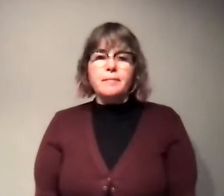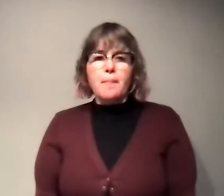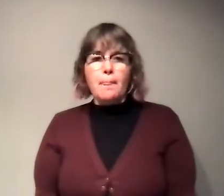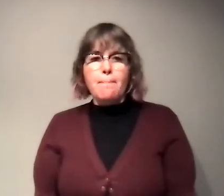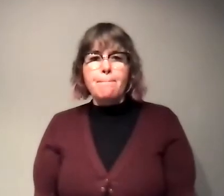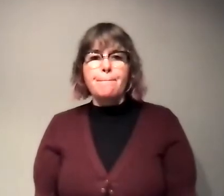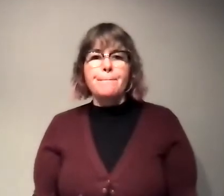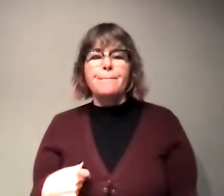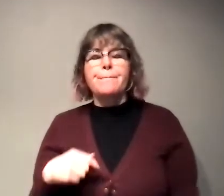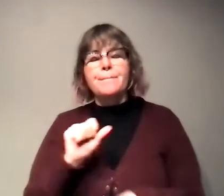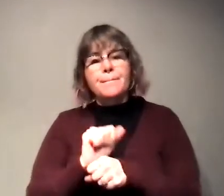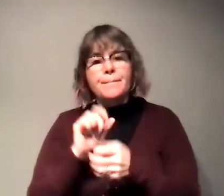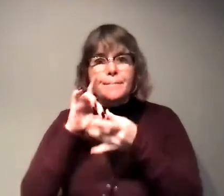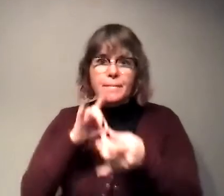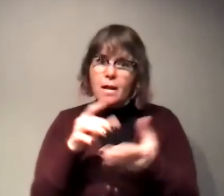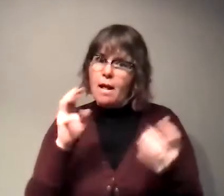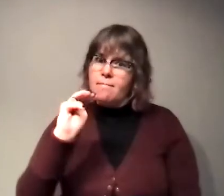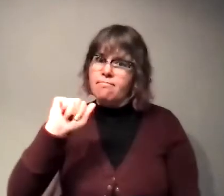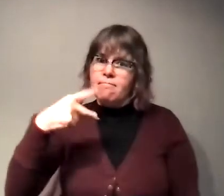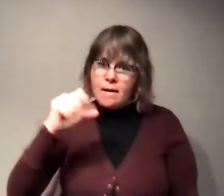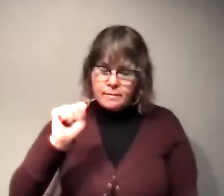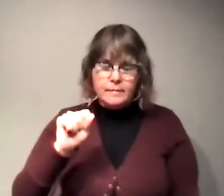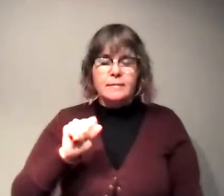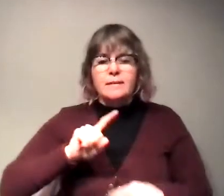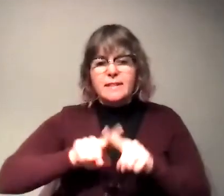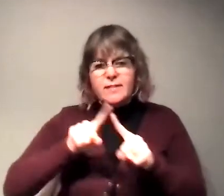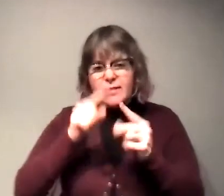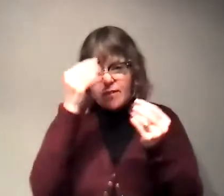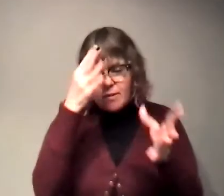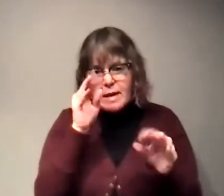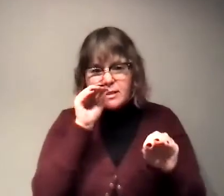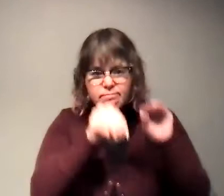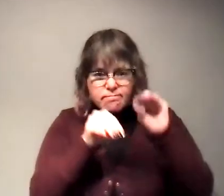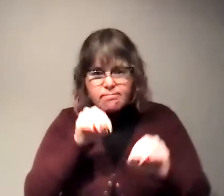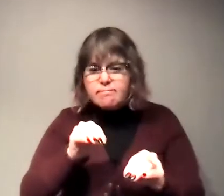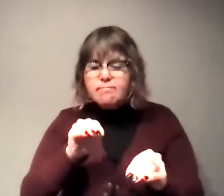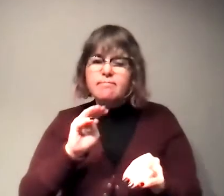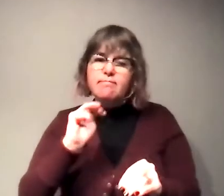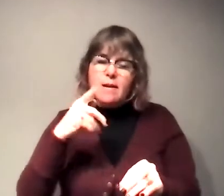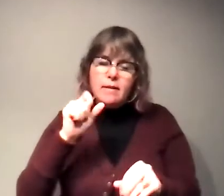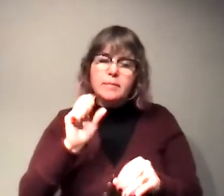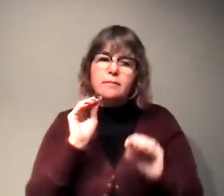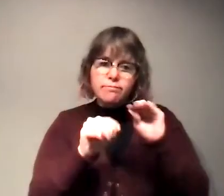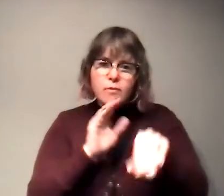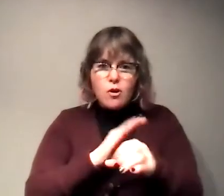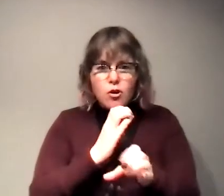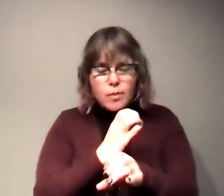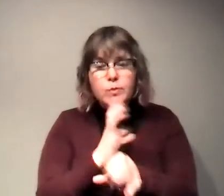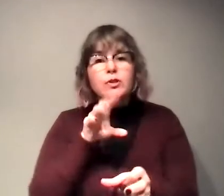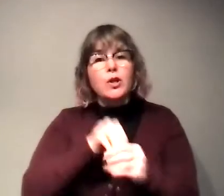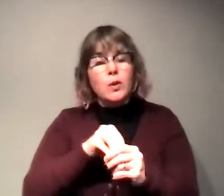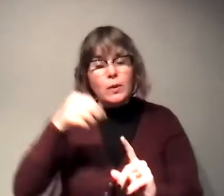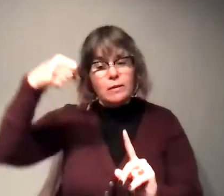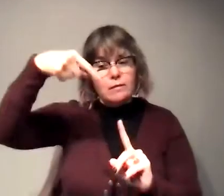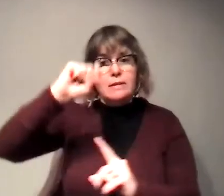with maps. So taking different kinds of information that we can put into maps on computers, including pictures from